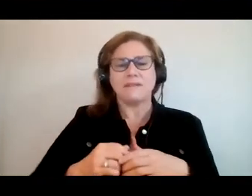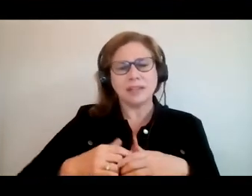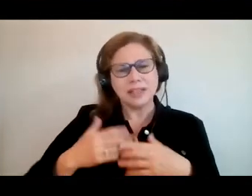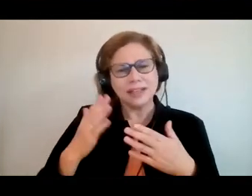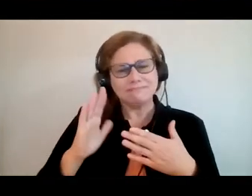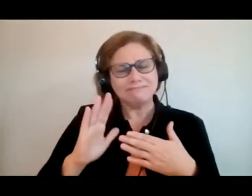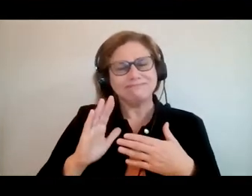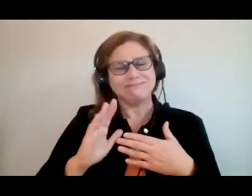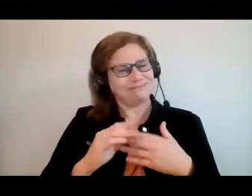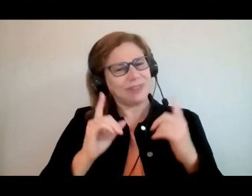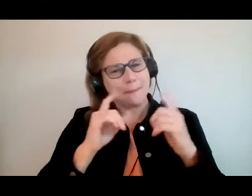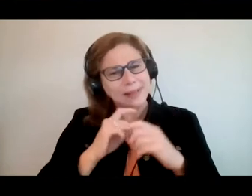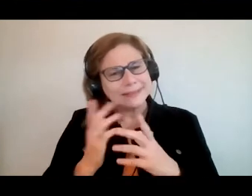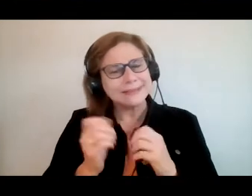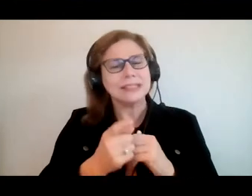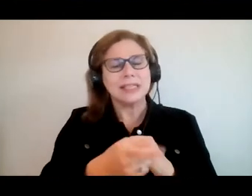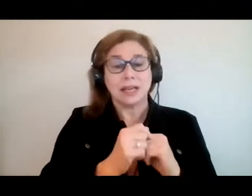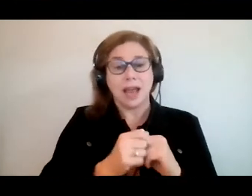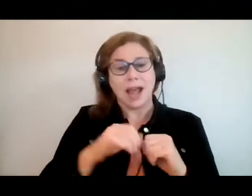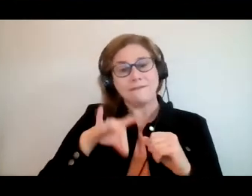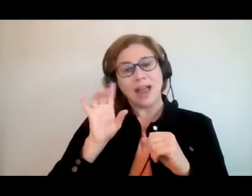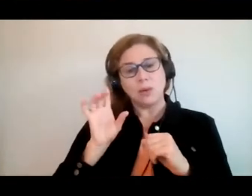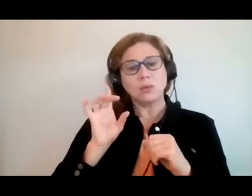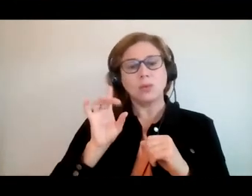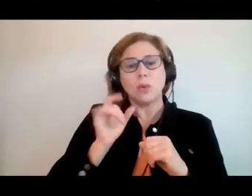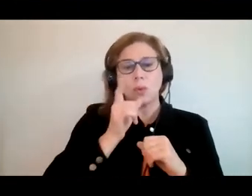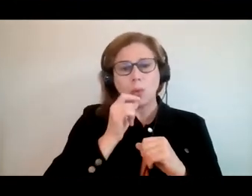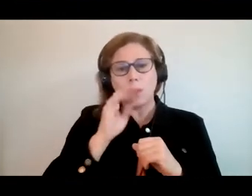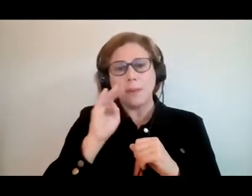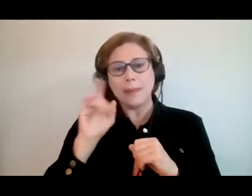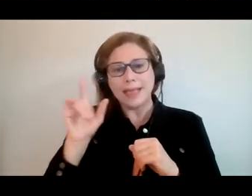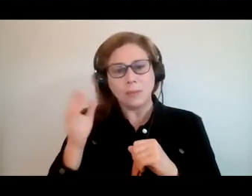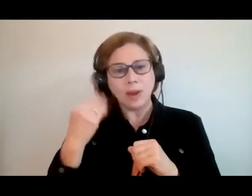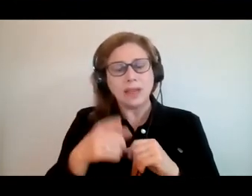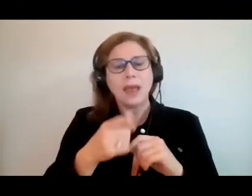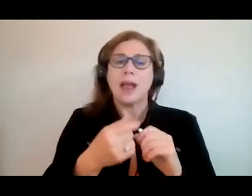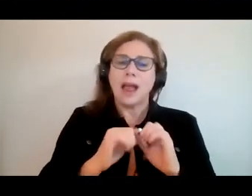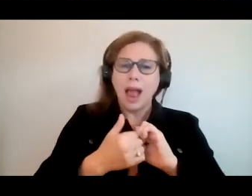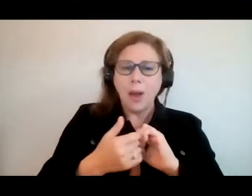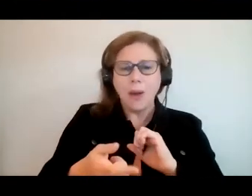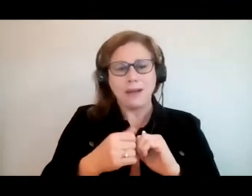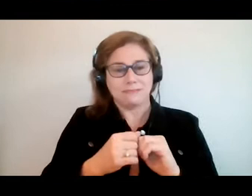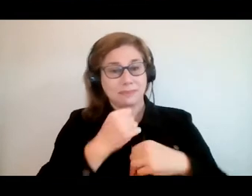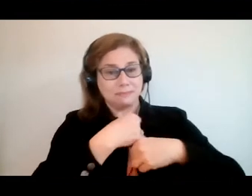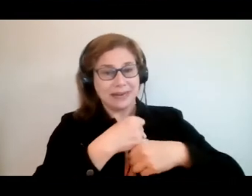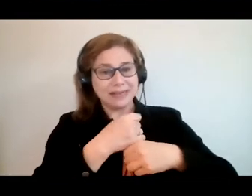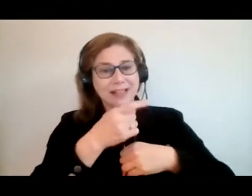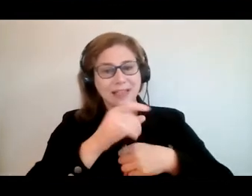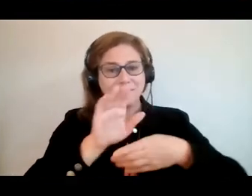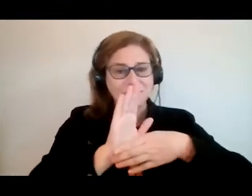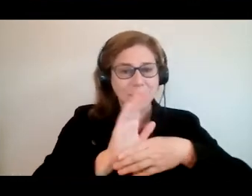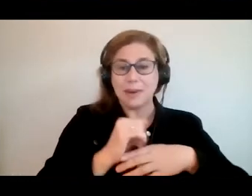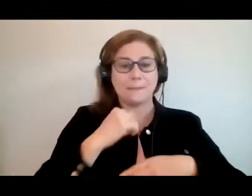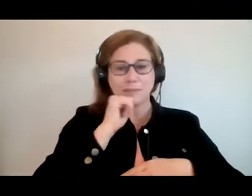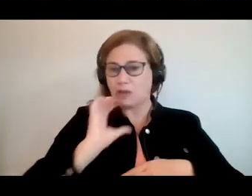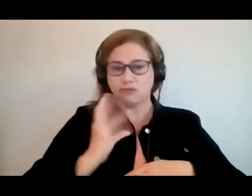And I discovered who Billy was essentially from making this film. As a non-trans person, I hadn't done